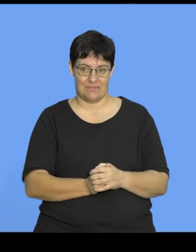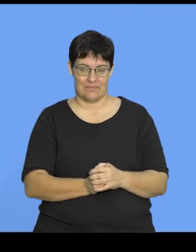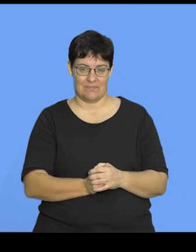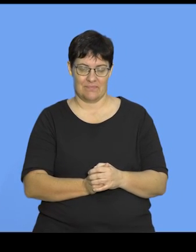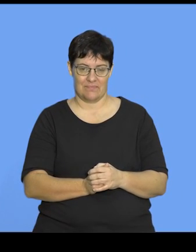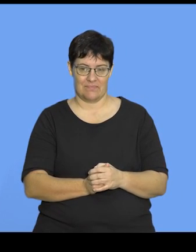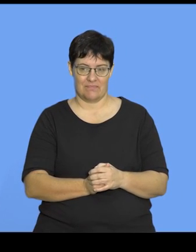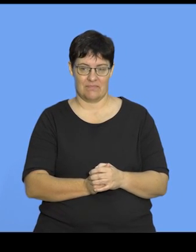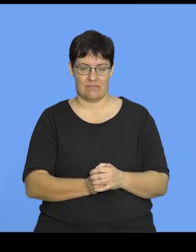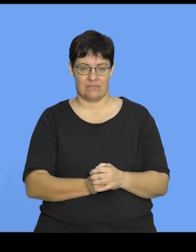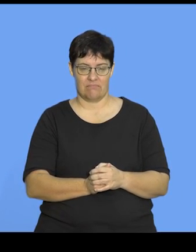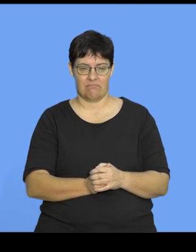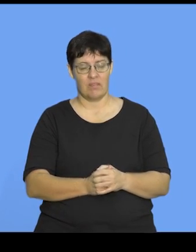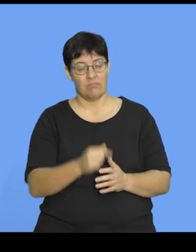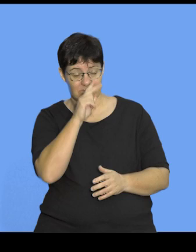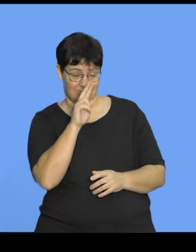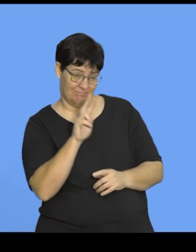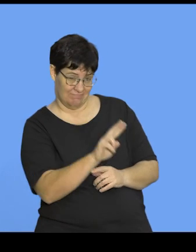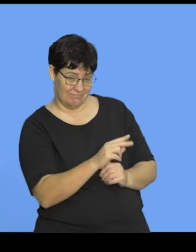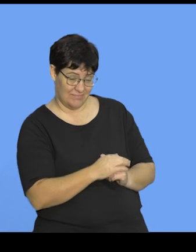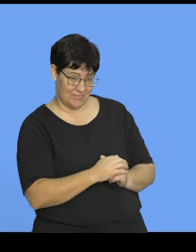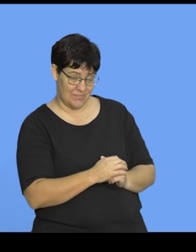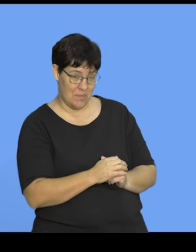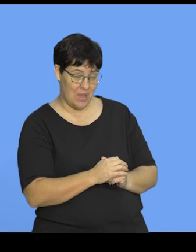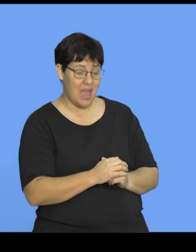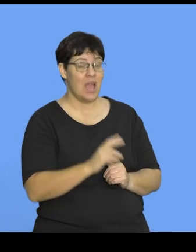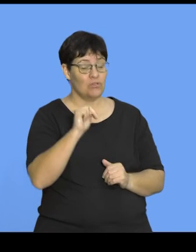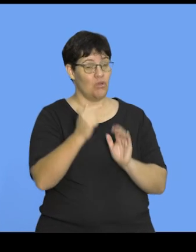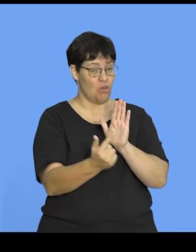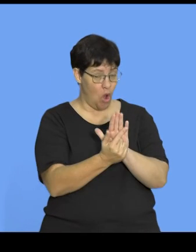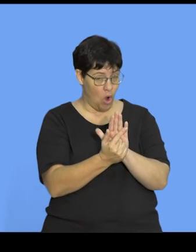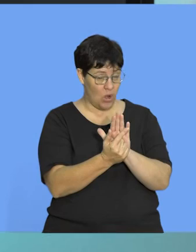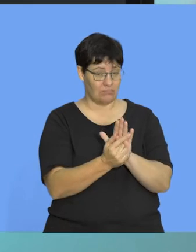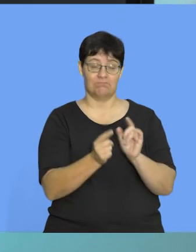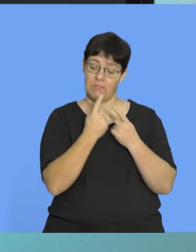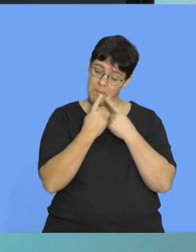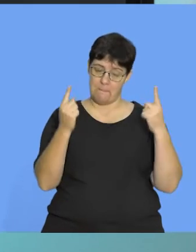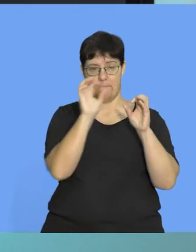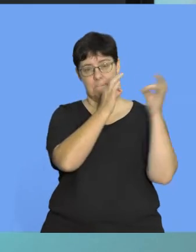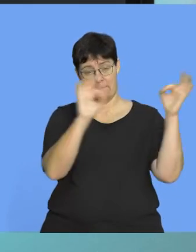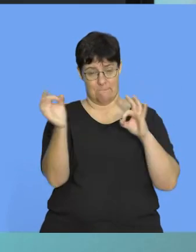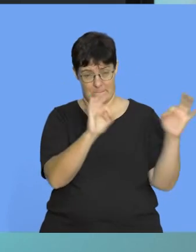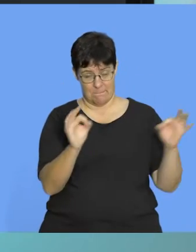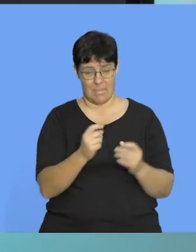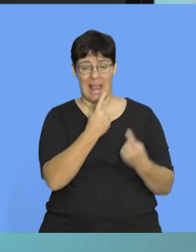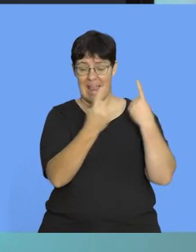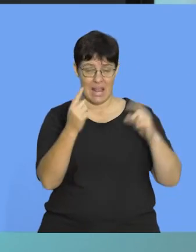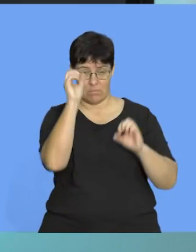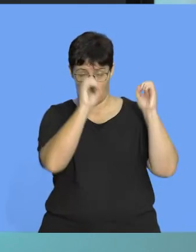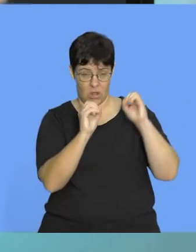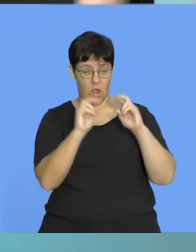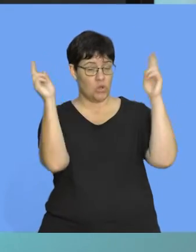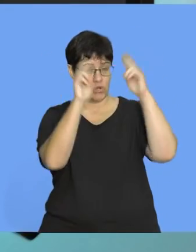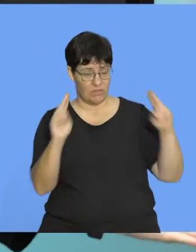When we look at this, you need to be able to state Newton's law of universal gravitation. Every particle in the universe